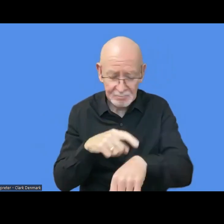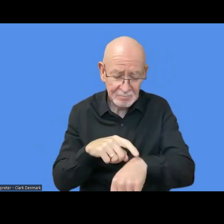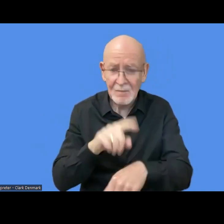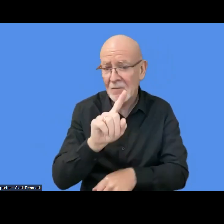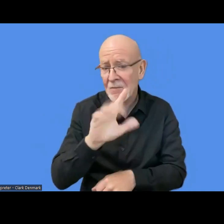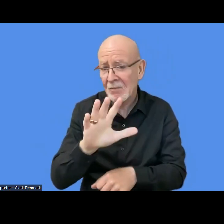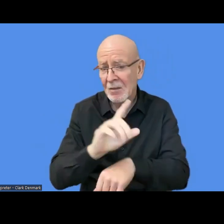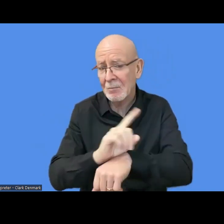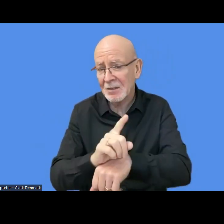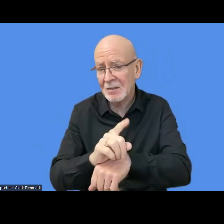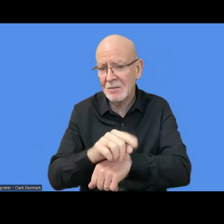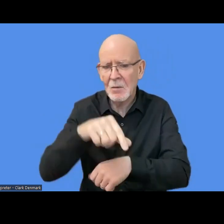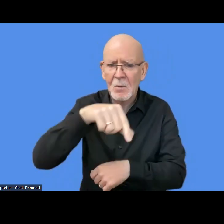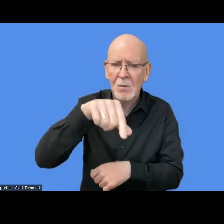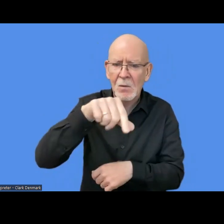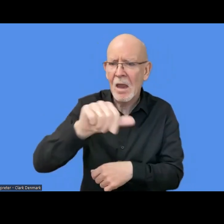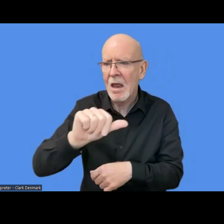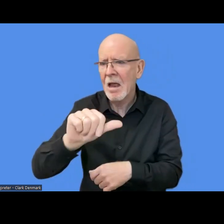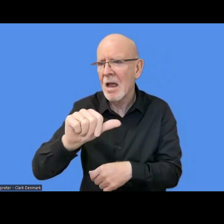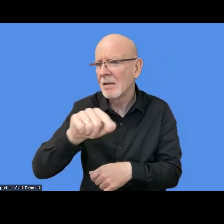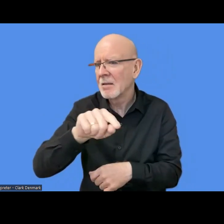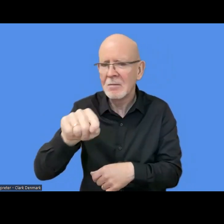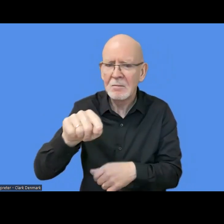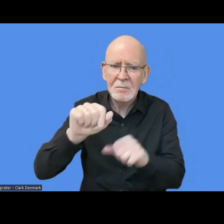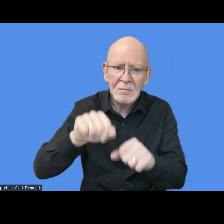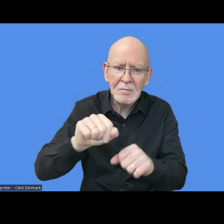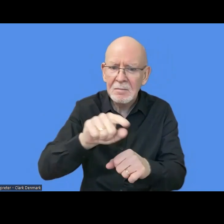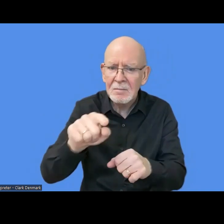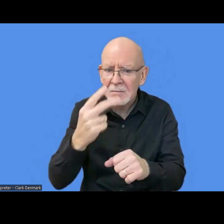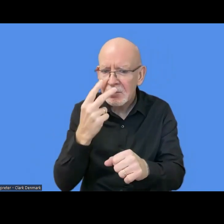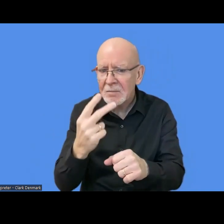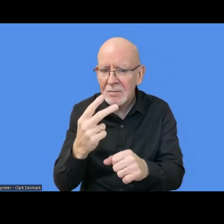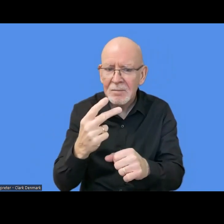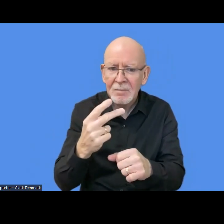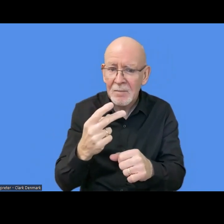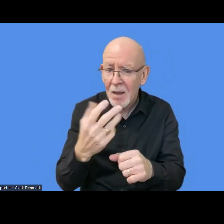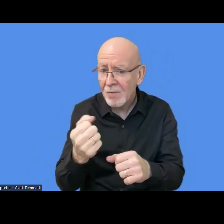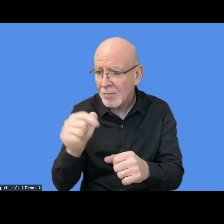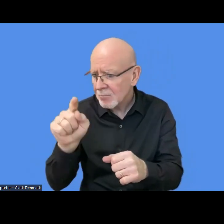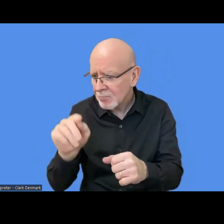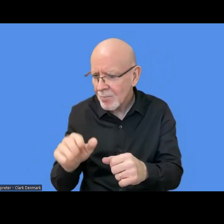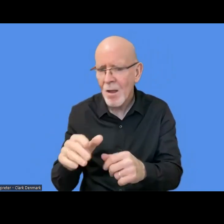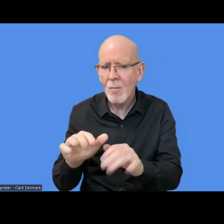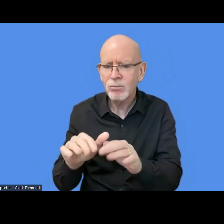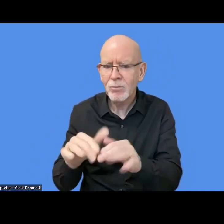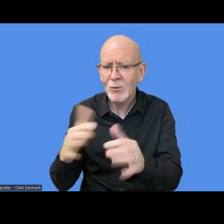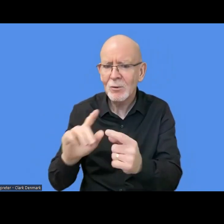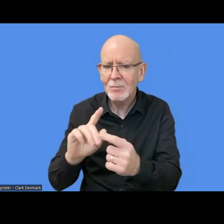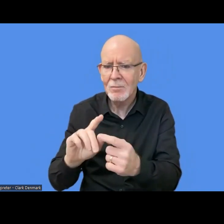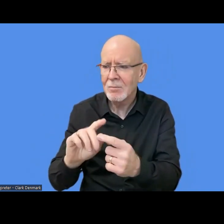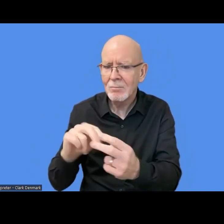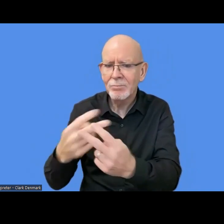ones, or maybe I'll paraphrasing them a bit. Basically, since today's webinar, we also have, a good number of